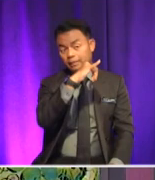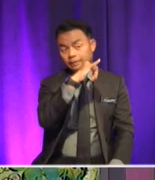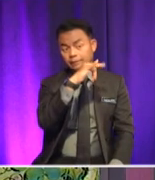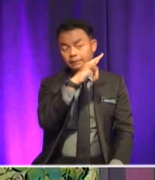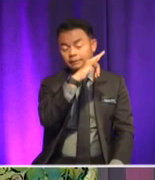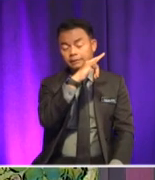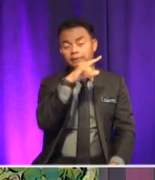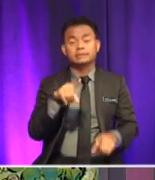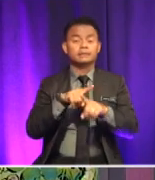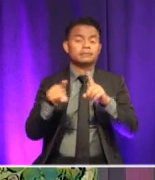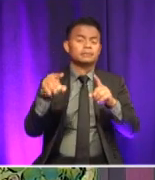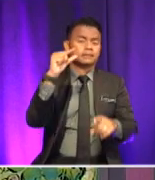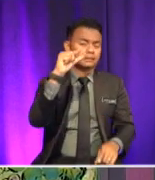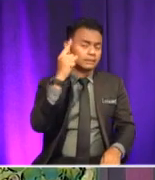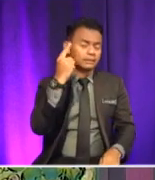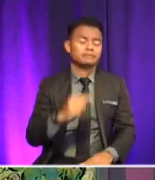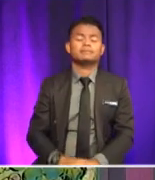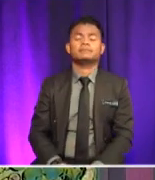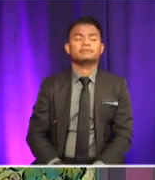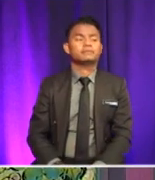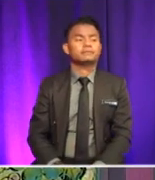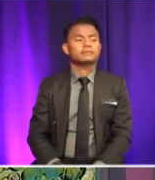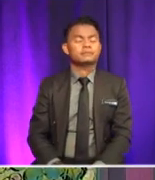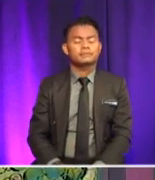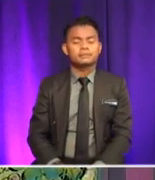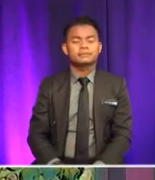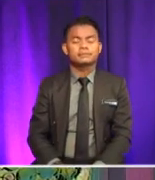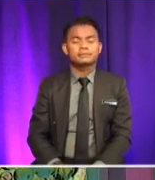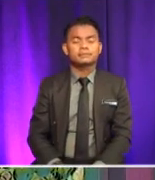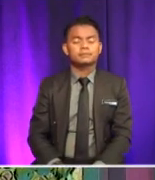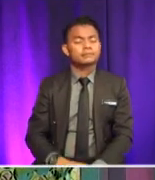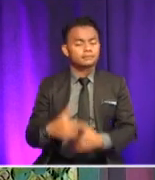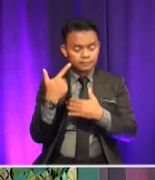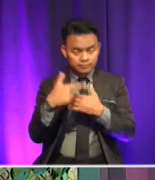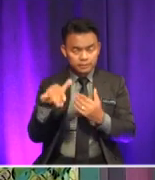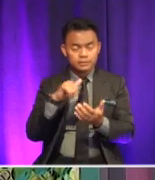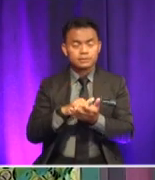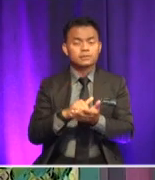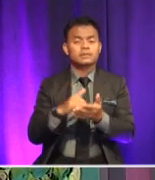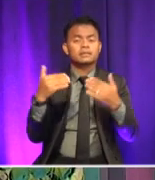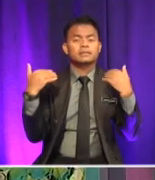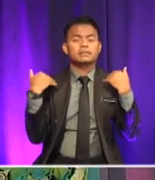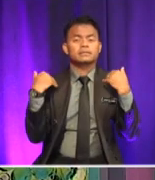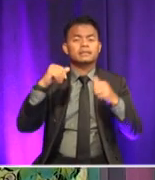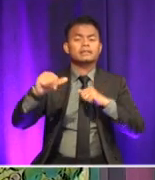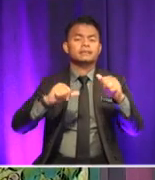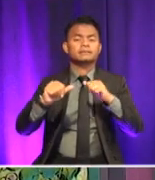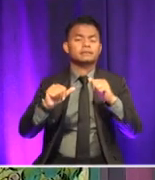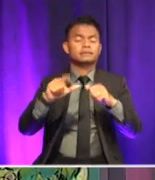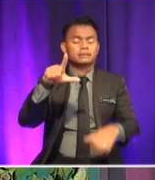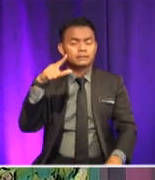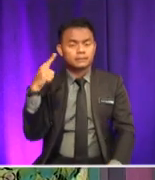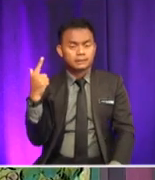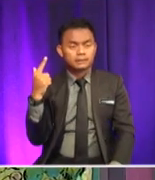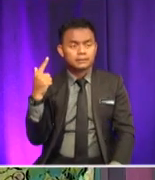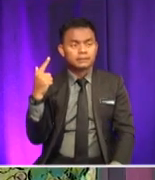different. She's not going to lay her eggs. I mean, sorry, she lays her eggs, but after that, she has a bit of extra activity, which is she was